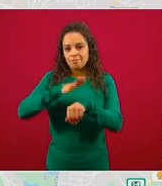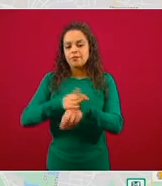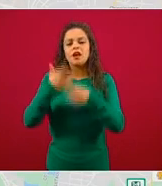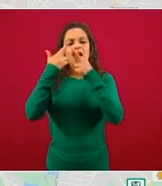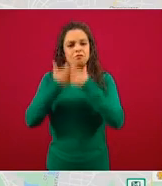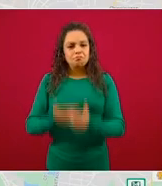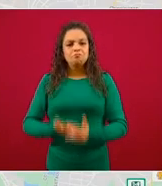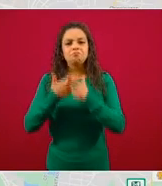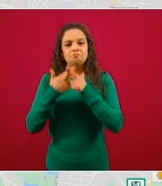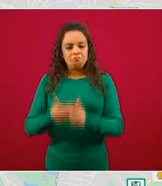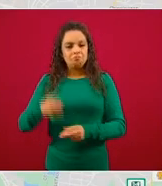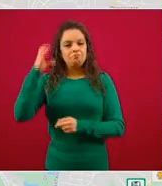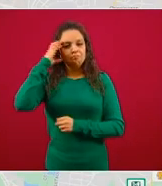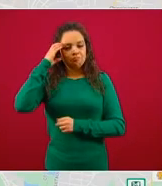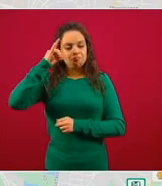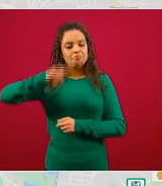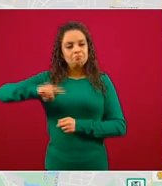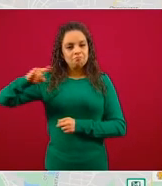beds.